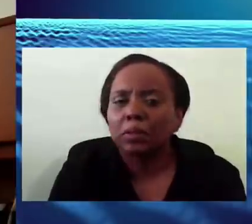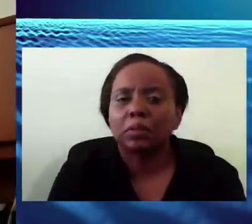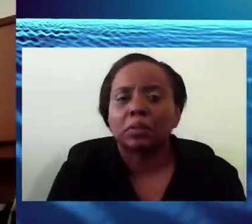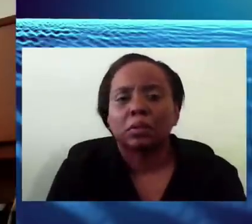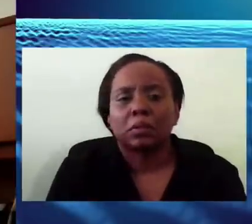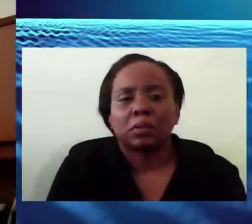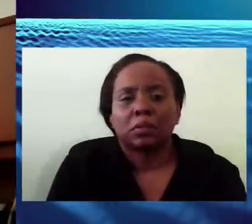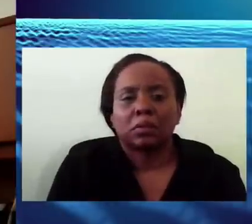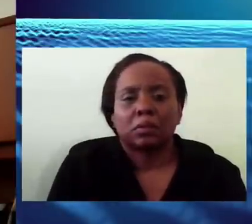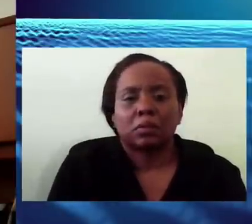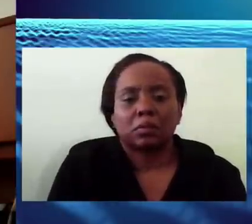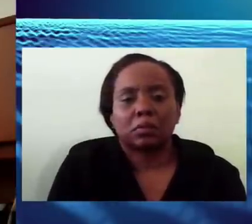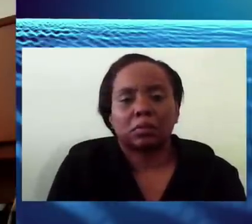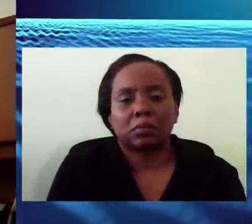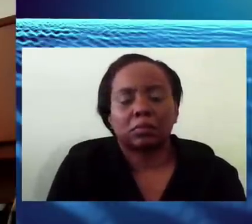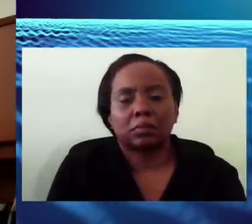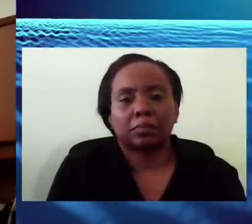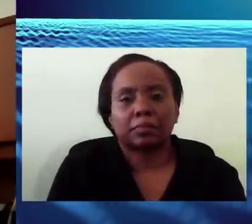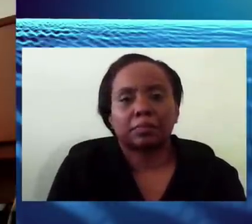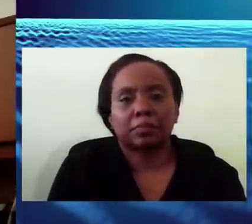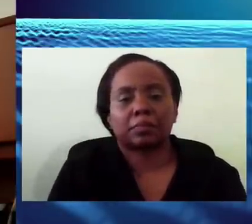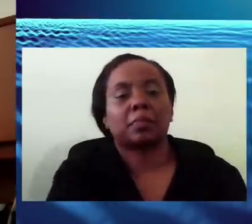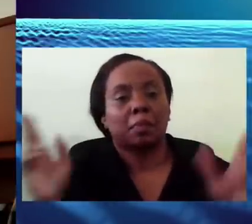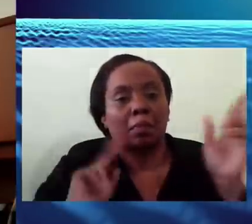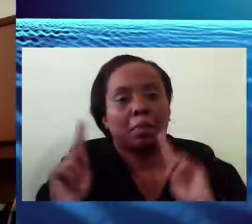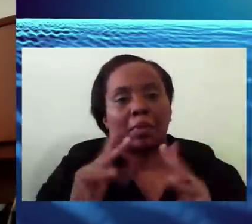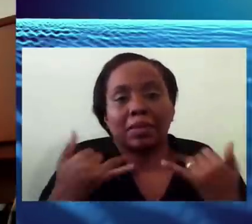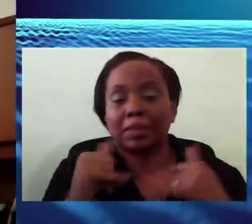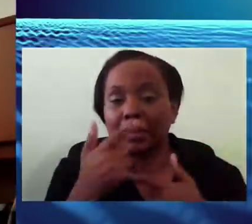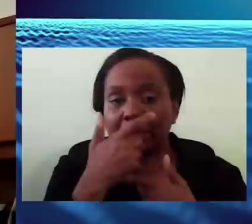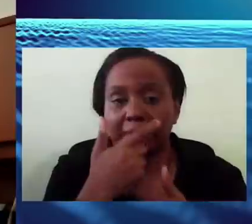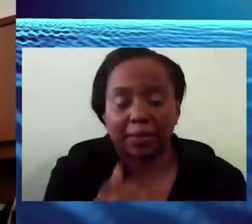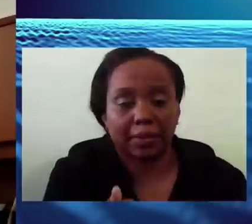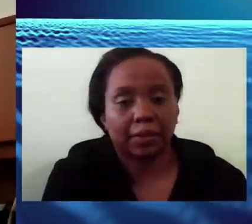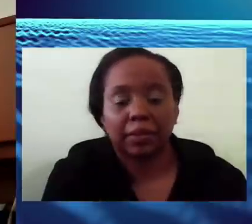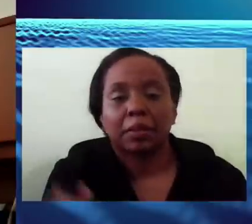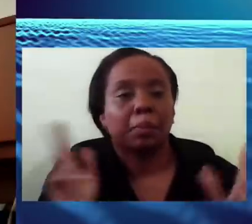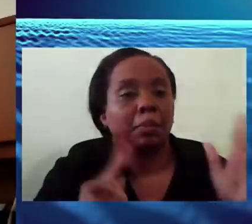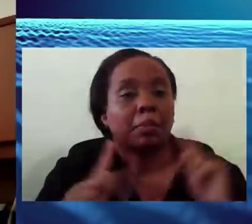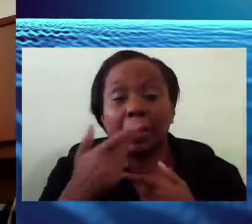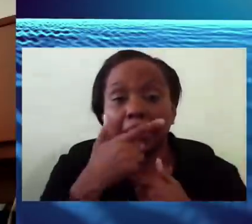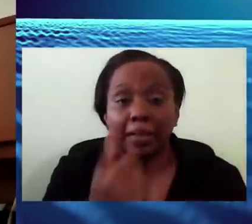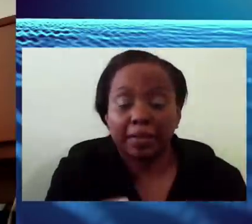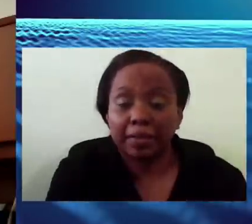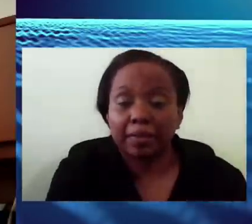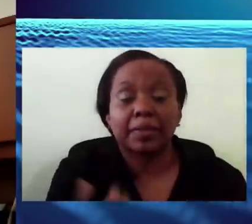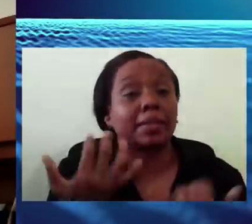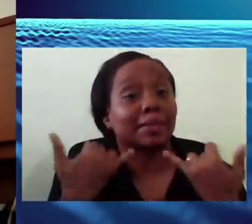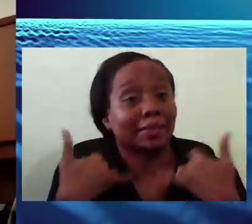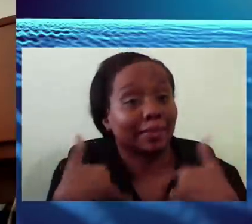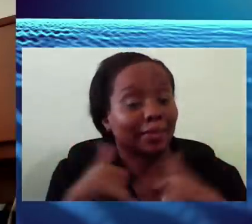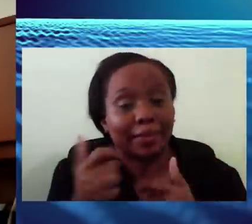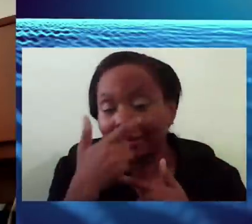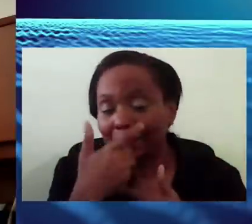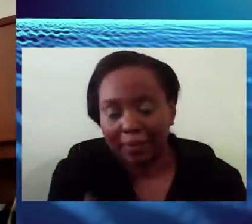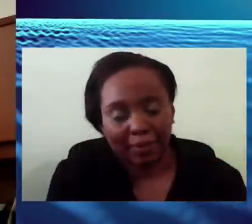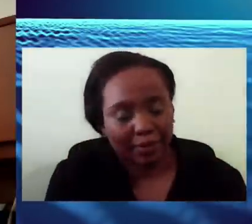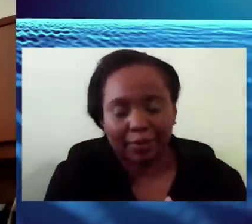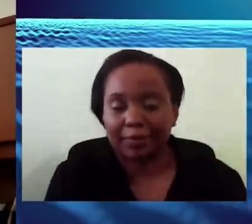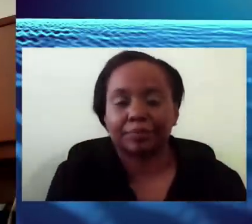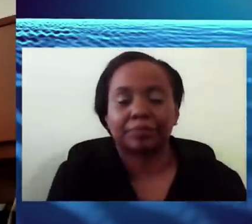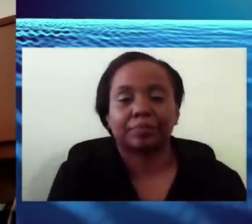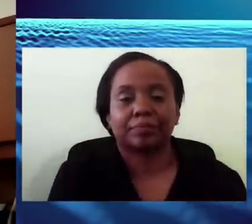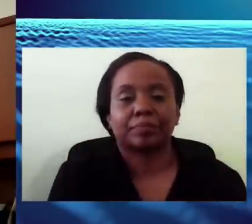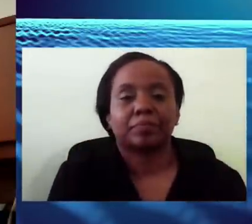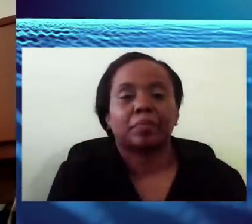loss of interest, and there have been no partners who have backed out of the process for the PPP at the